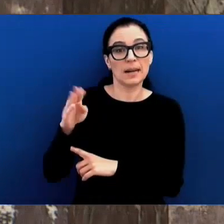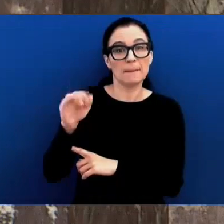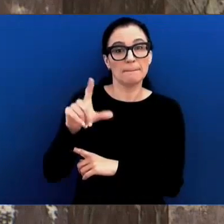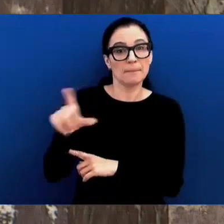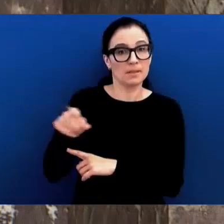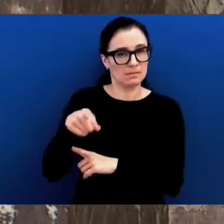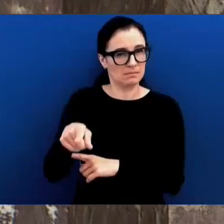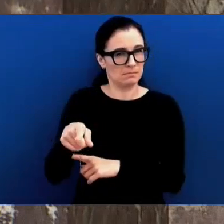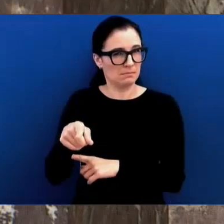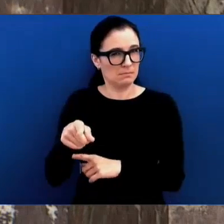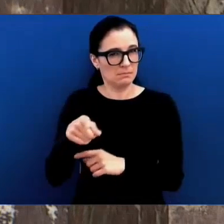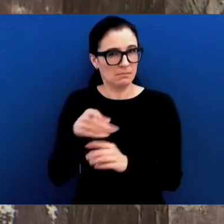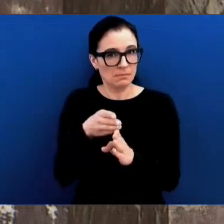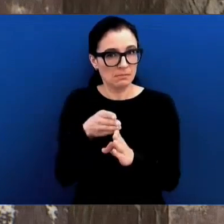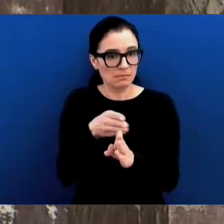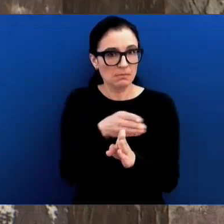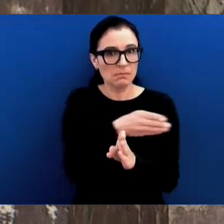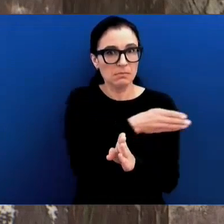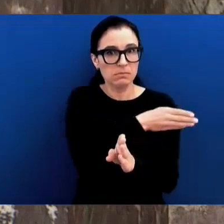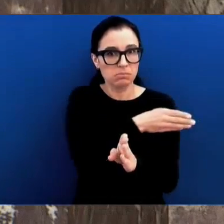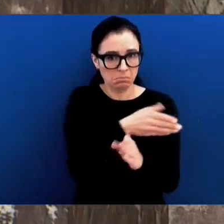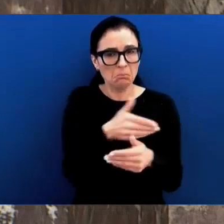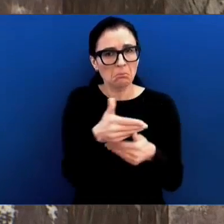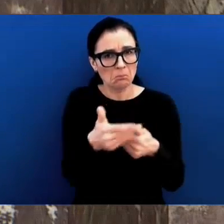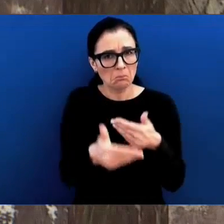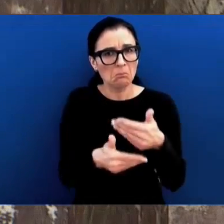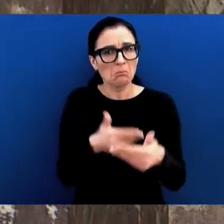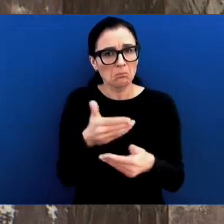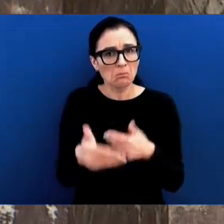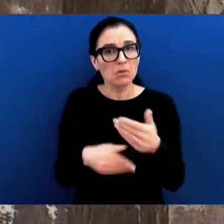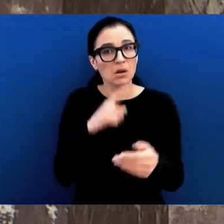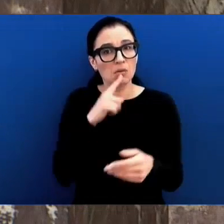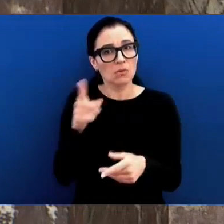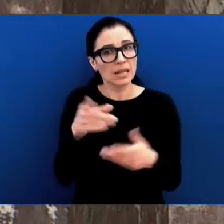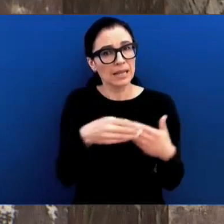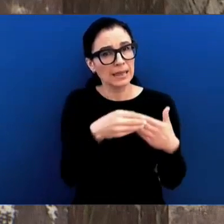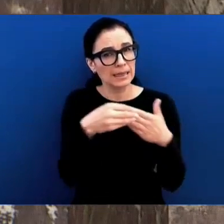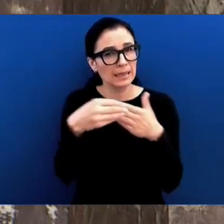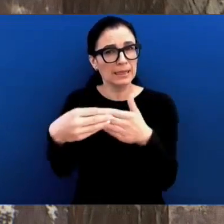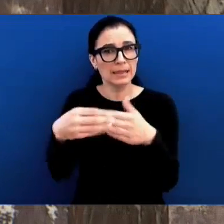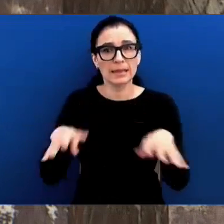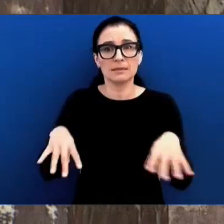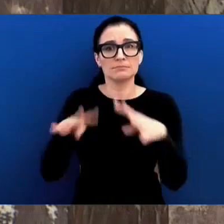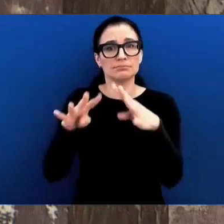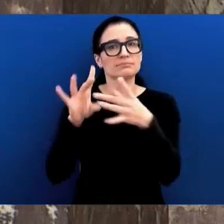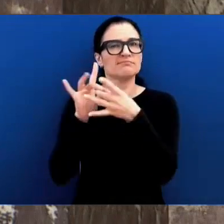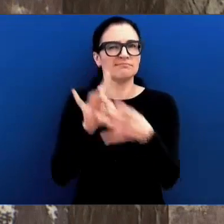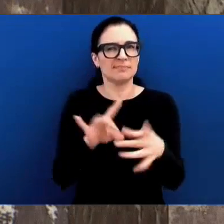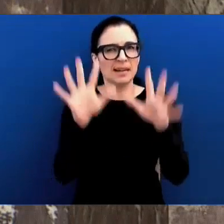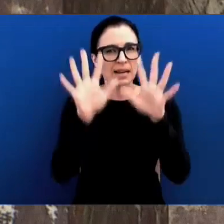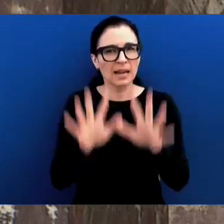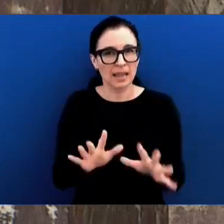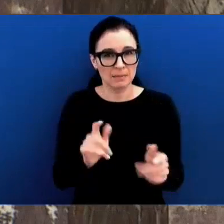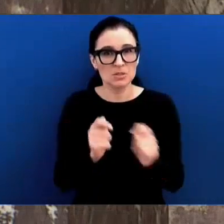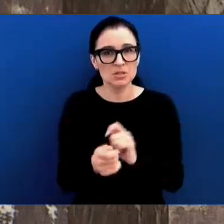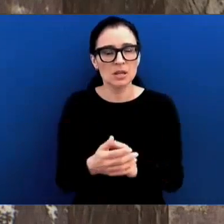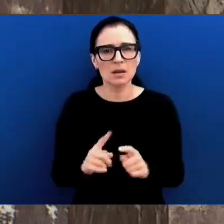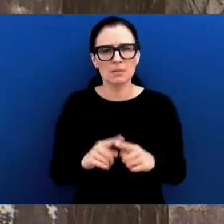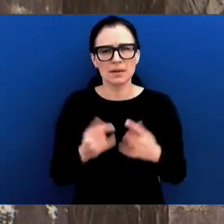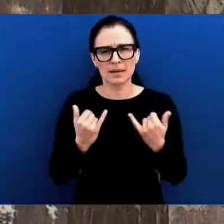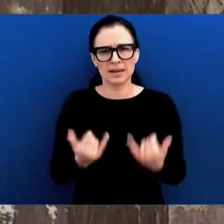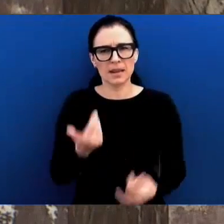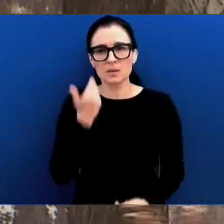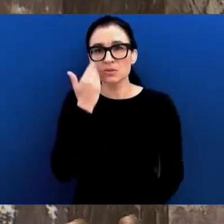Honourable Speaker, we started down a path of real climate leadership, Honourable Speaker. And what's a shame about this entire thing is this